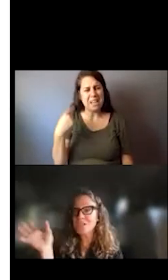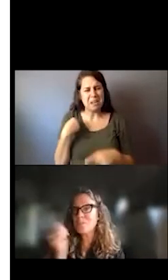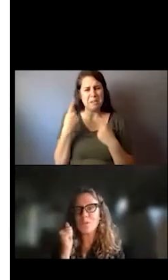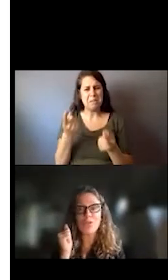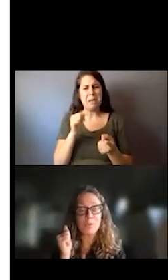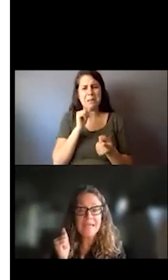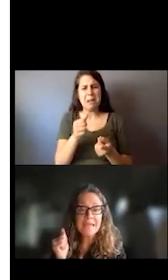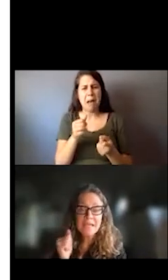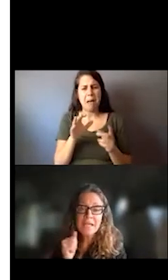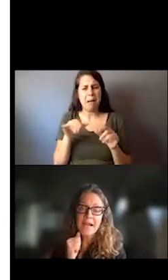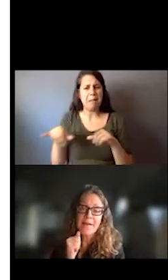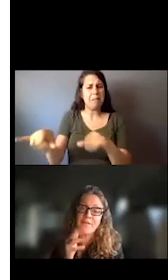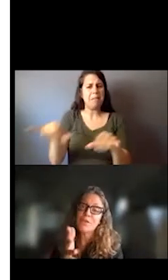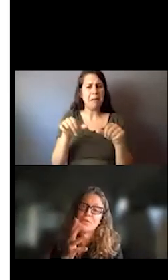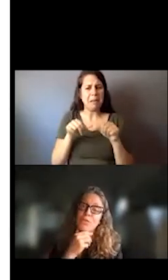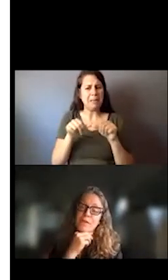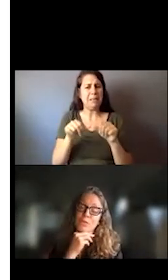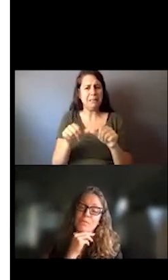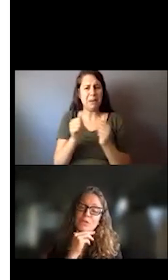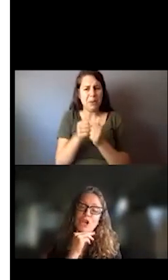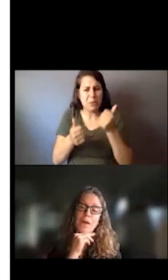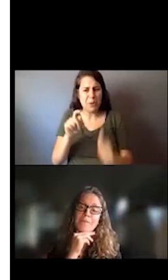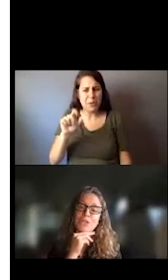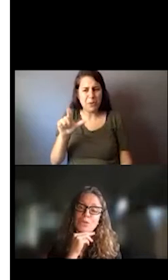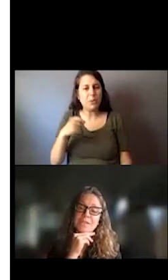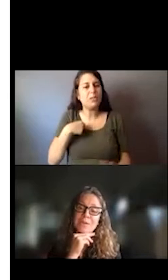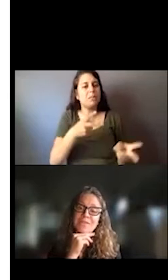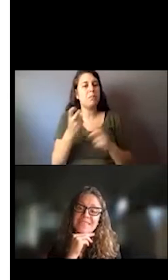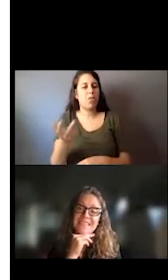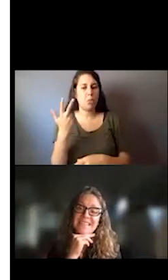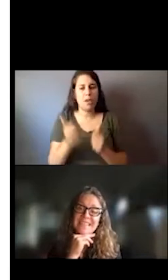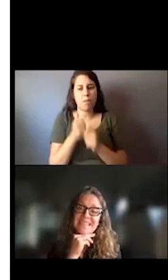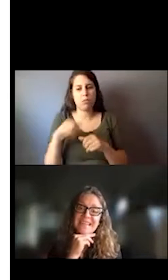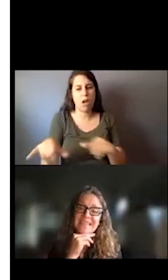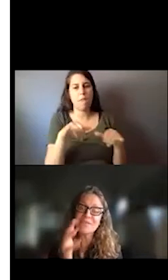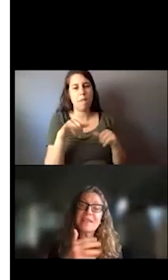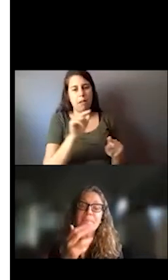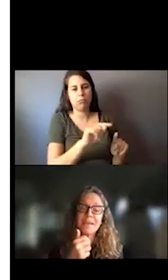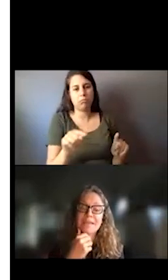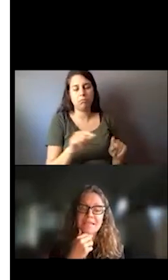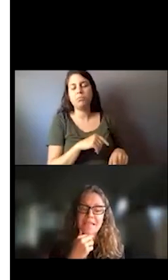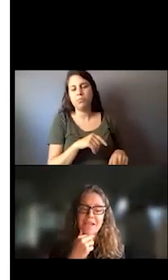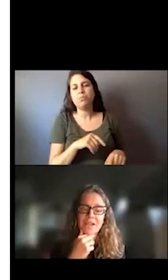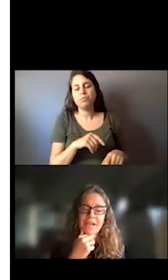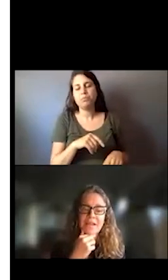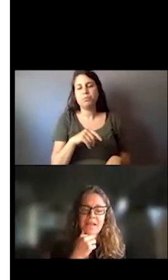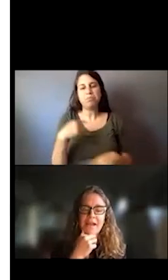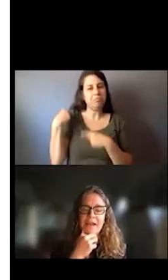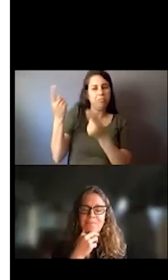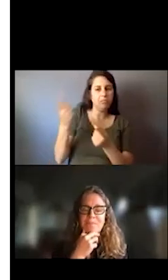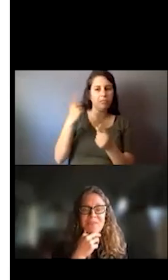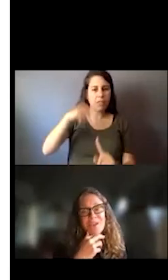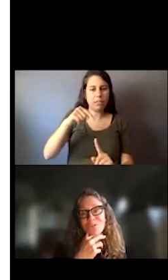different tools. I just pulled three of the kind of three most common tools that we've seen develop in this